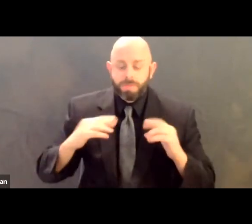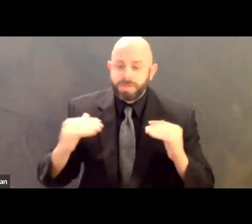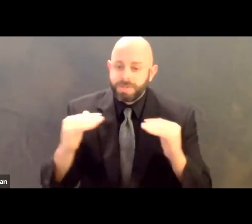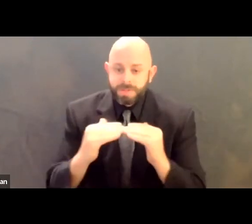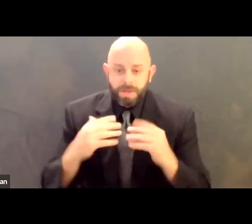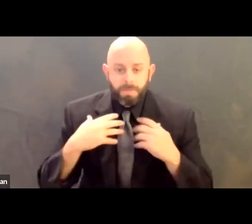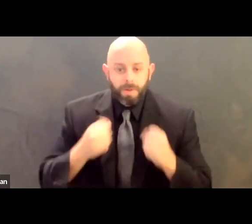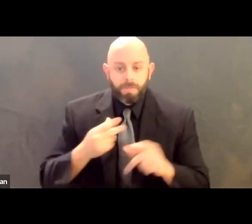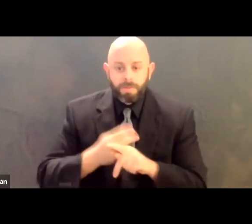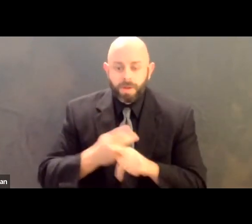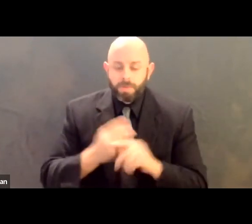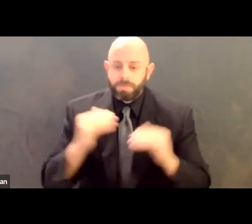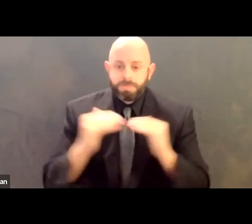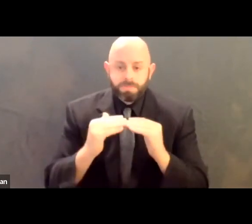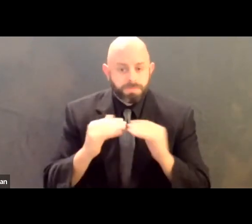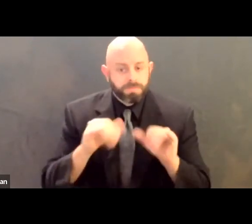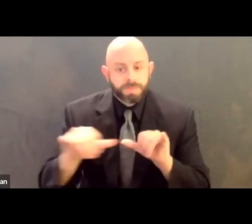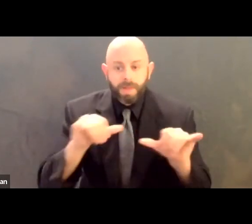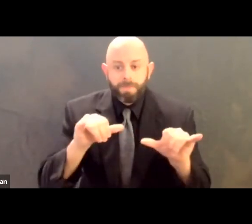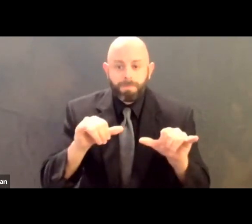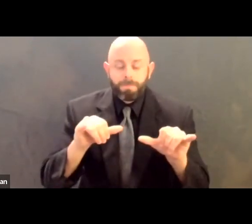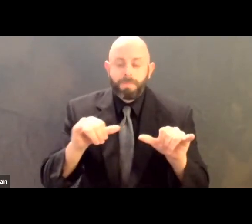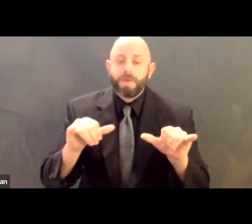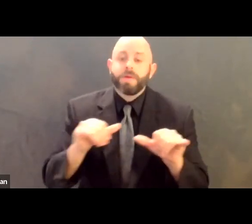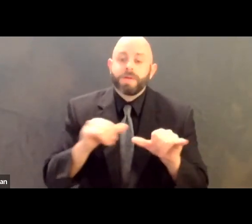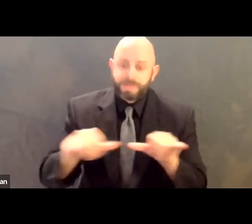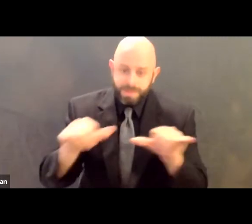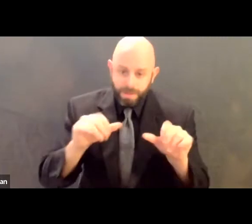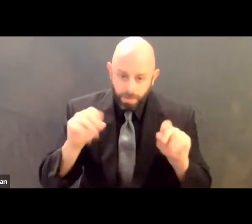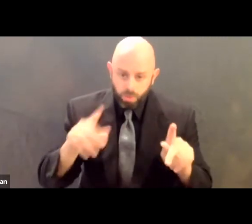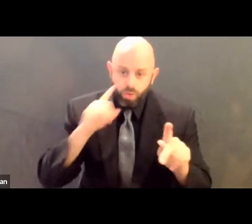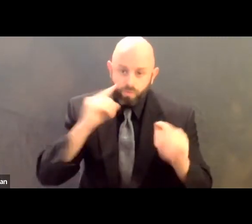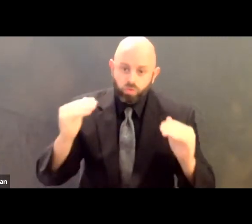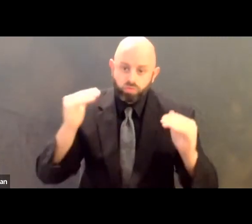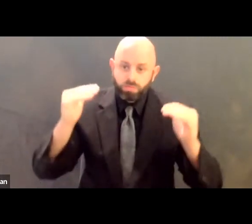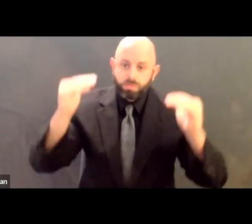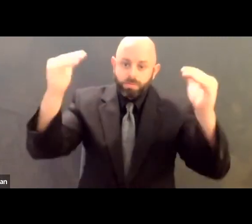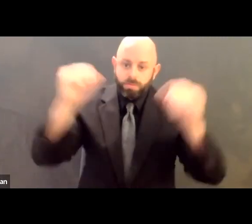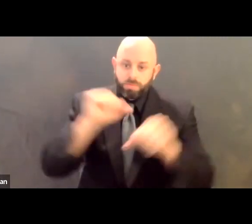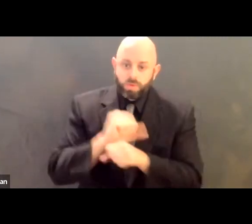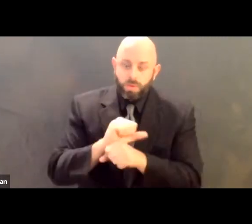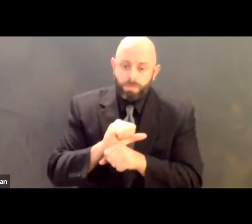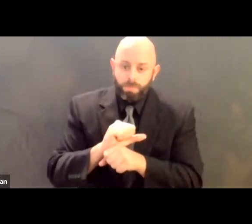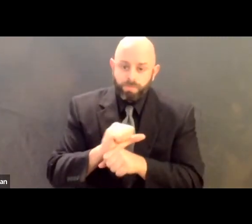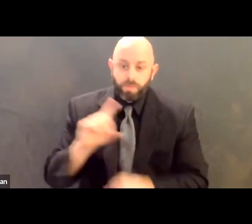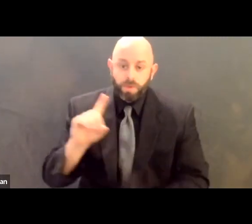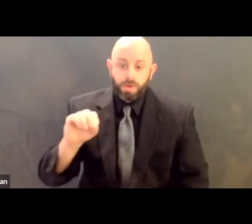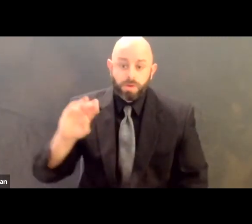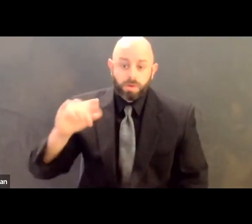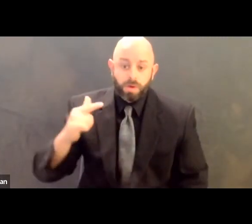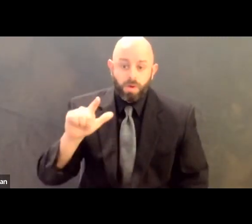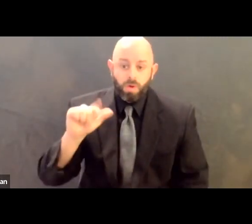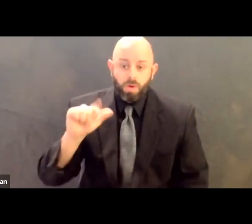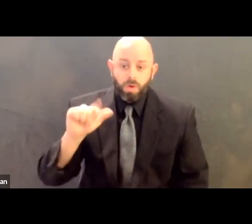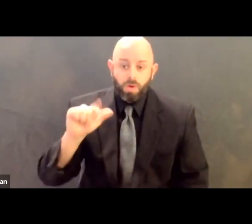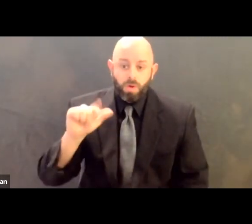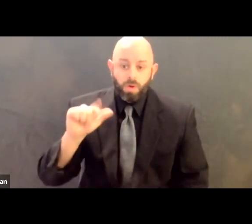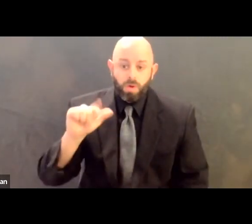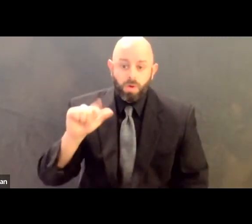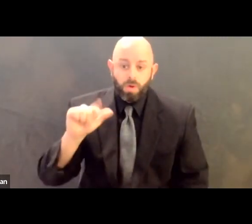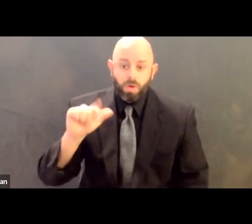same opportunities for job advancement. Doug Wasson, who at that time was the CEO